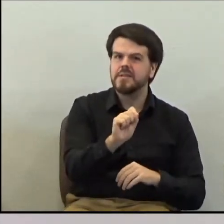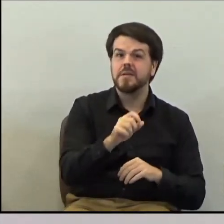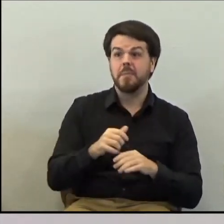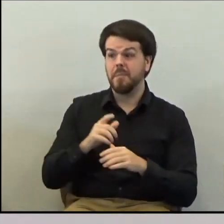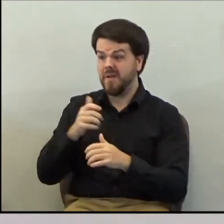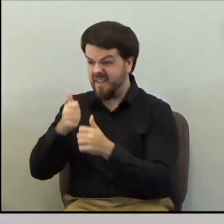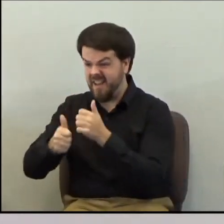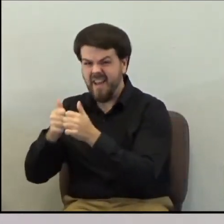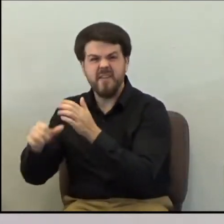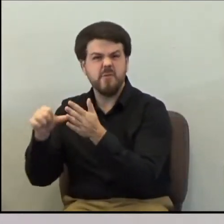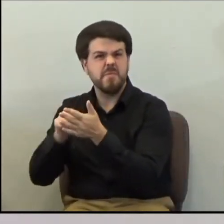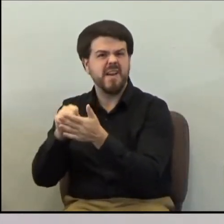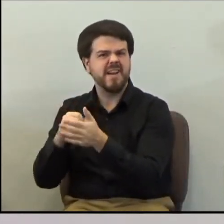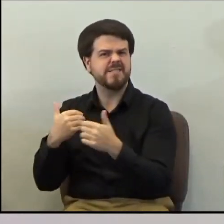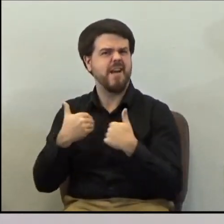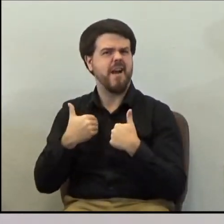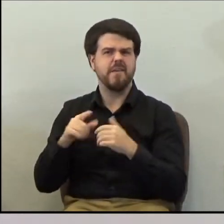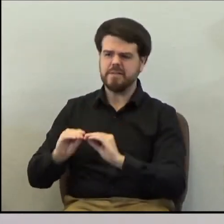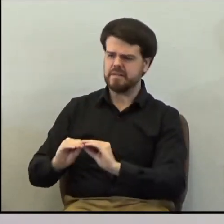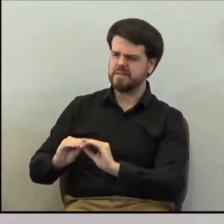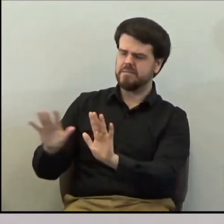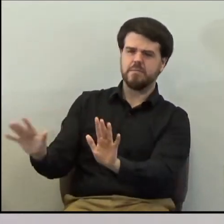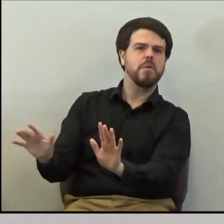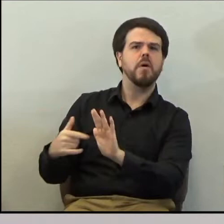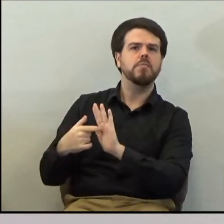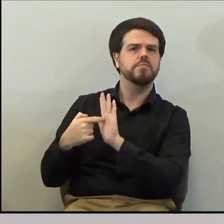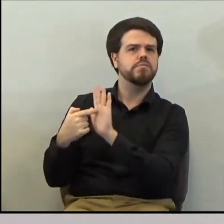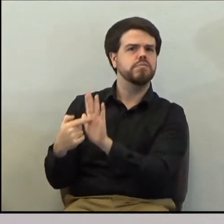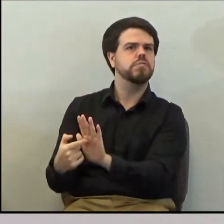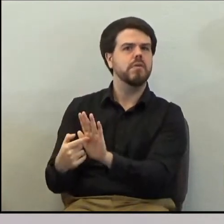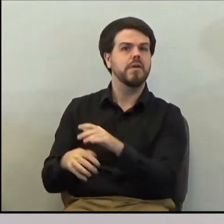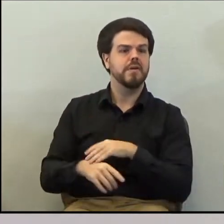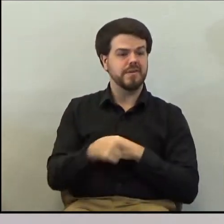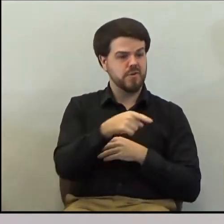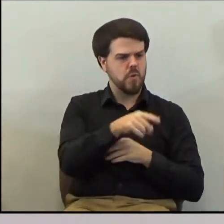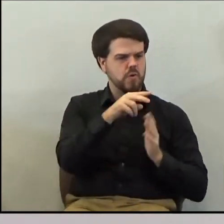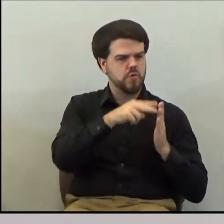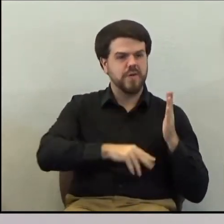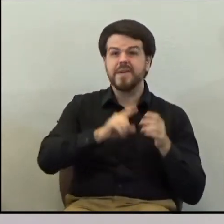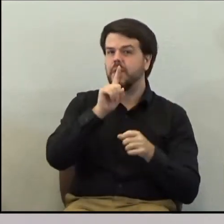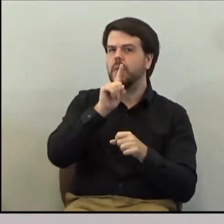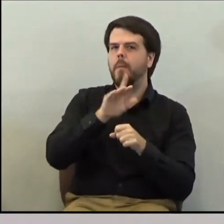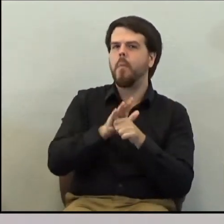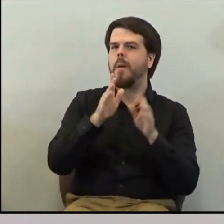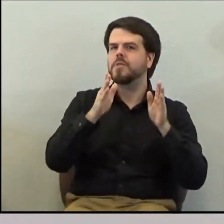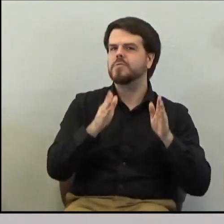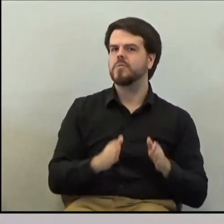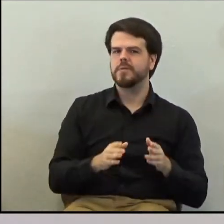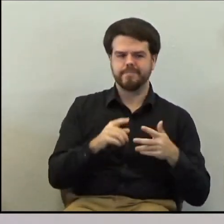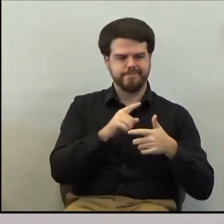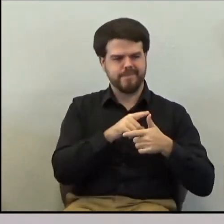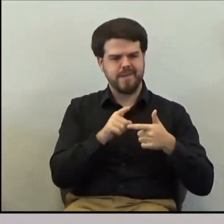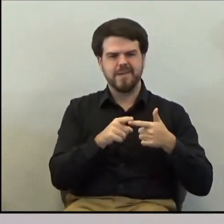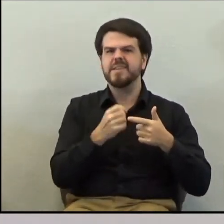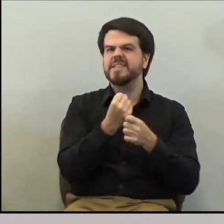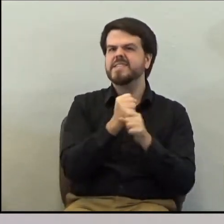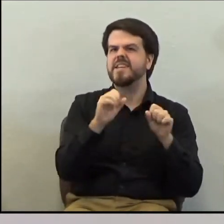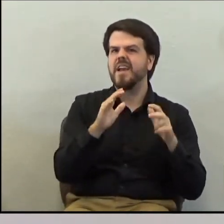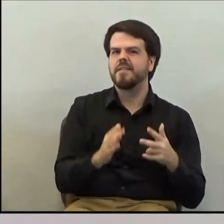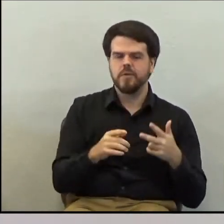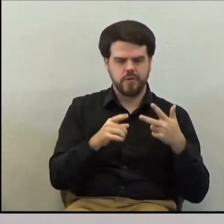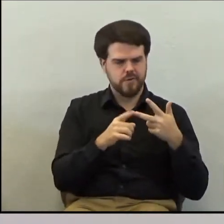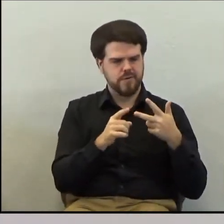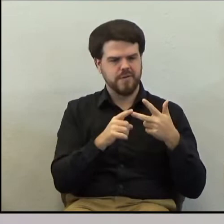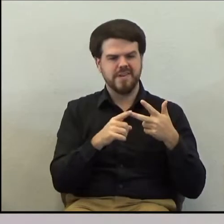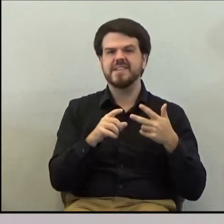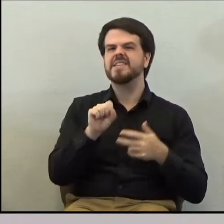and he's the promised one. And you always read of the promised one who is to come, the Messiah, the Savior, the Son of David, the seed of the